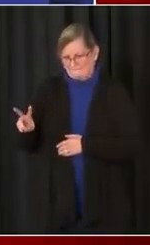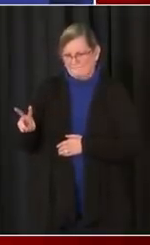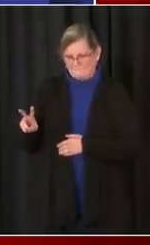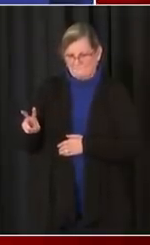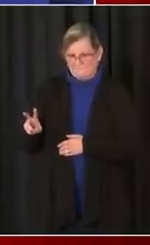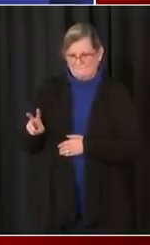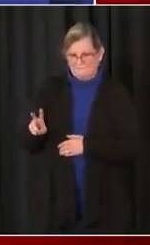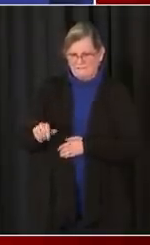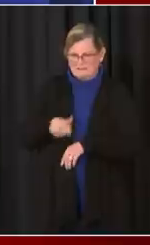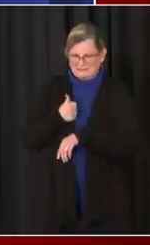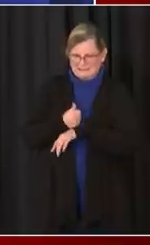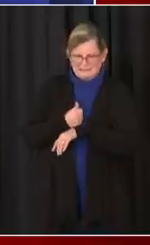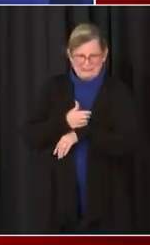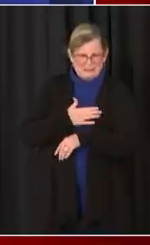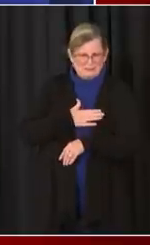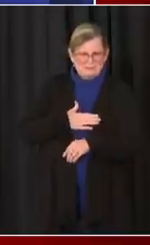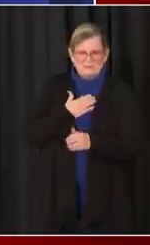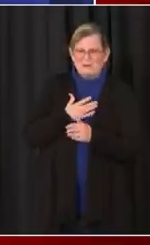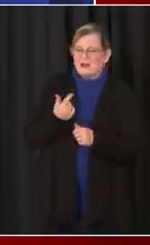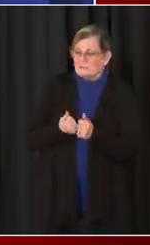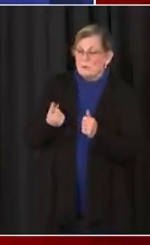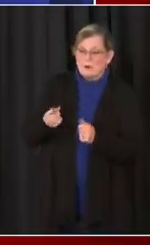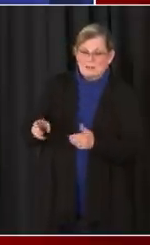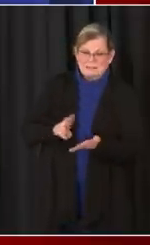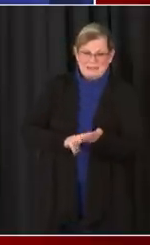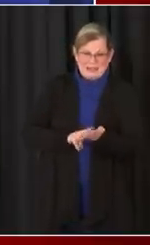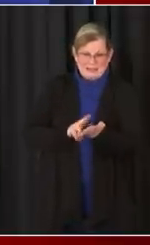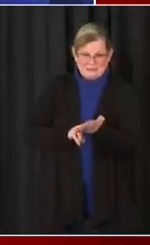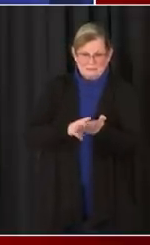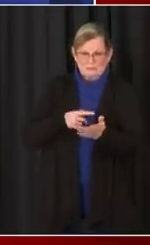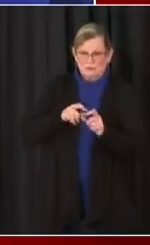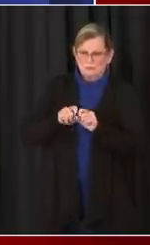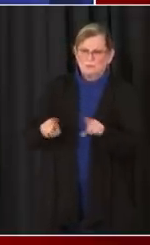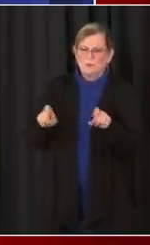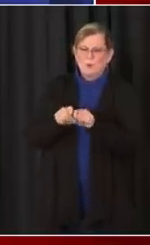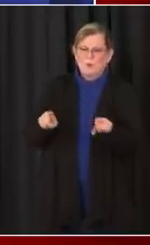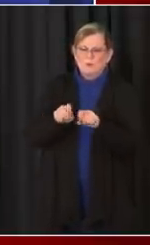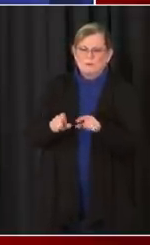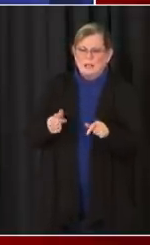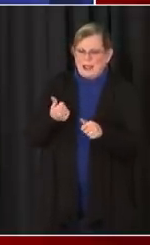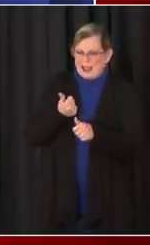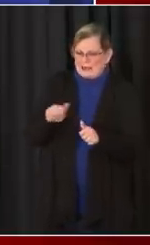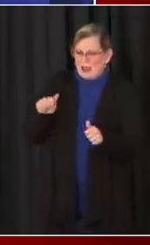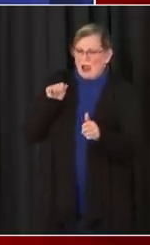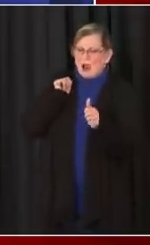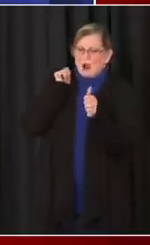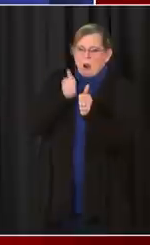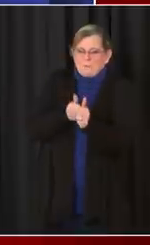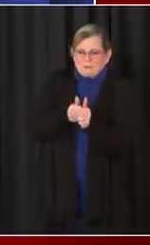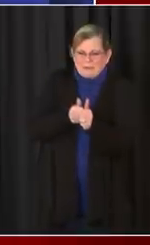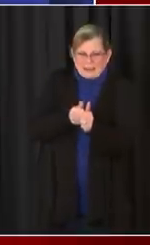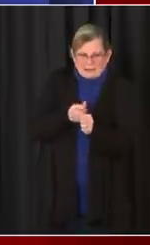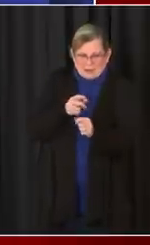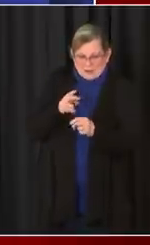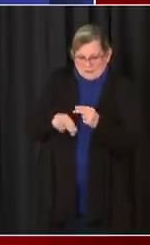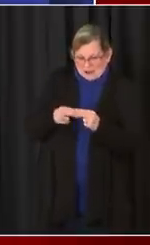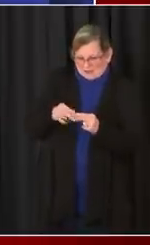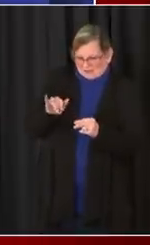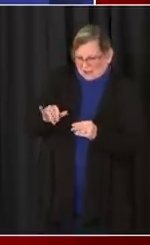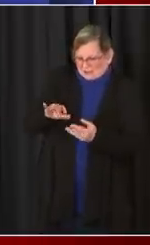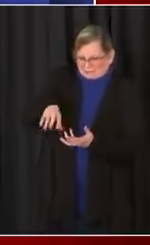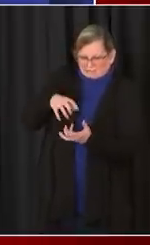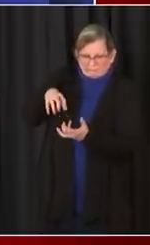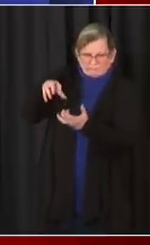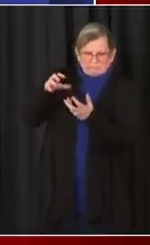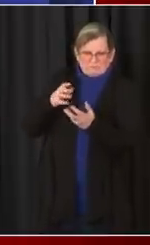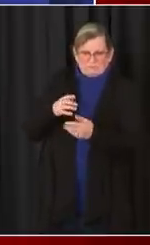an emergency declaration, we will push real-time information to our residents and visitors through Alert DC. And